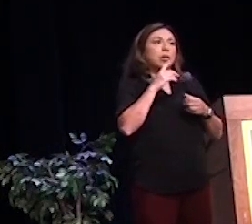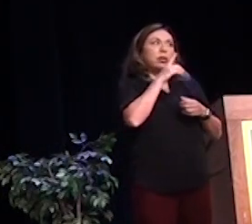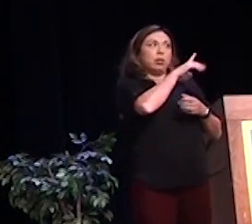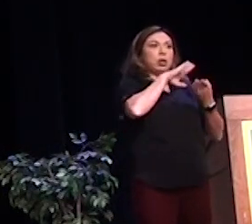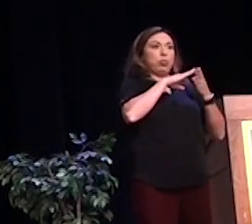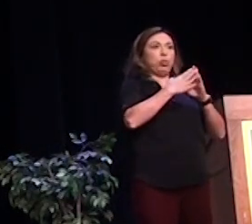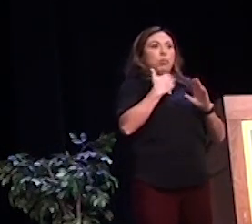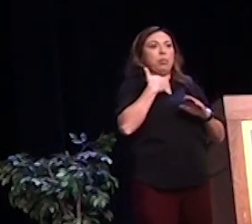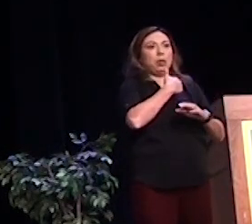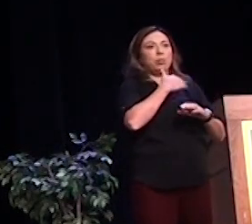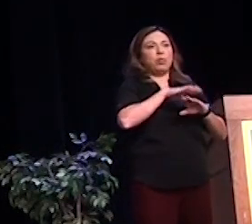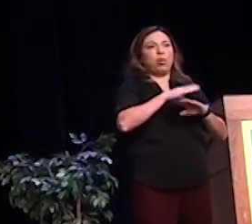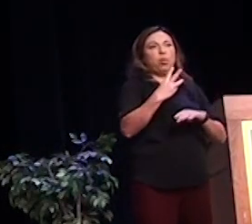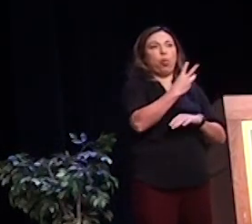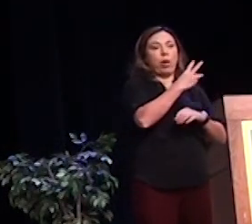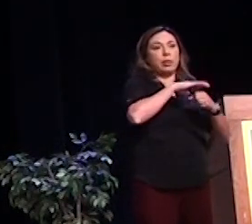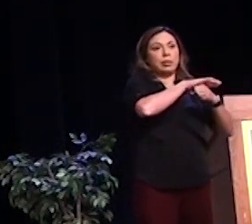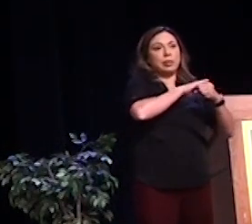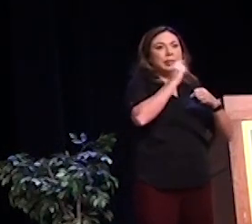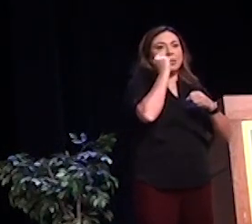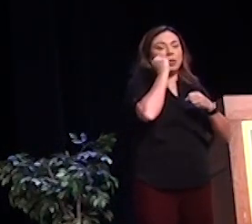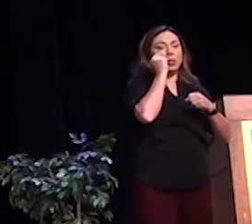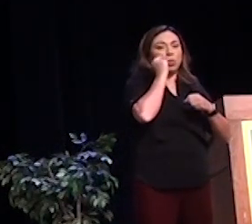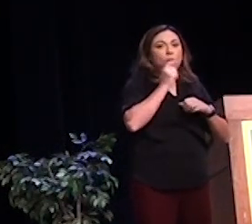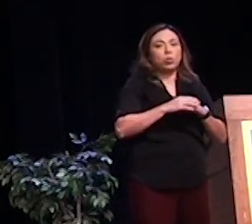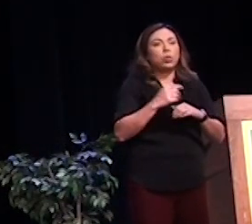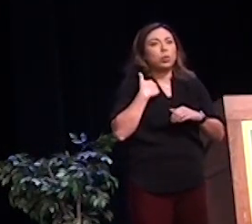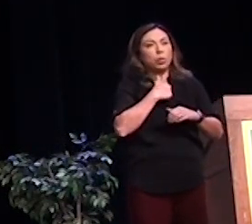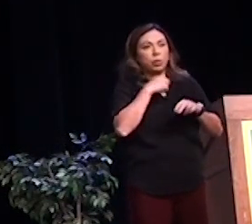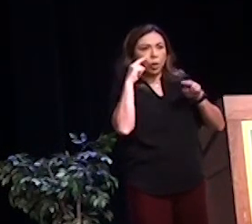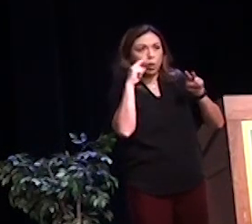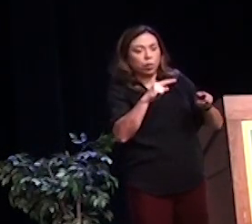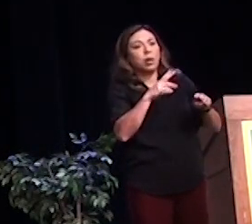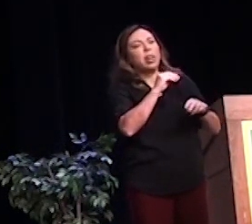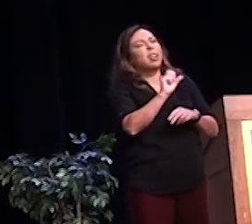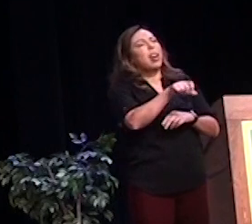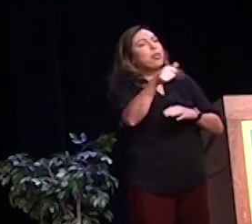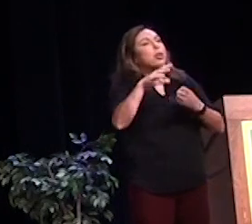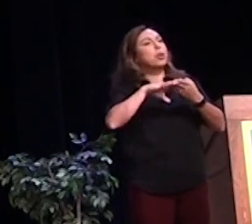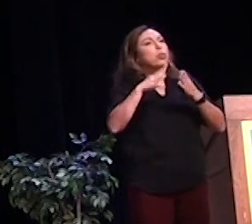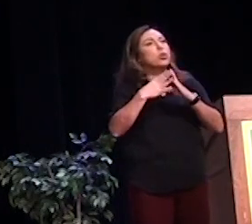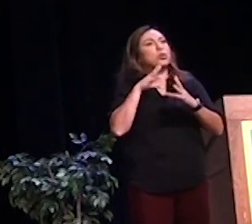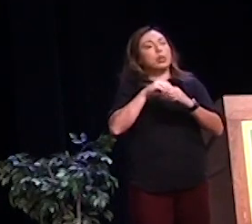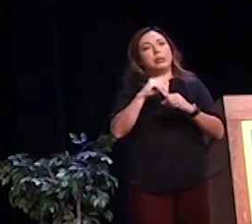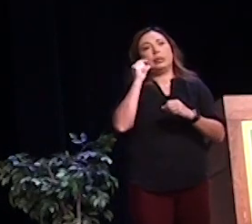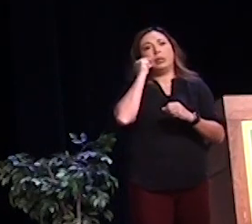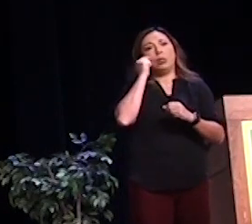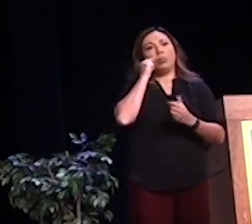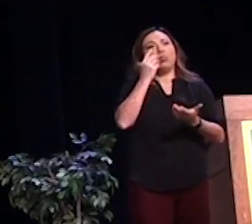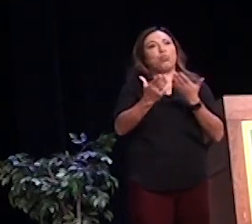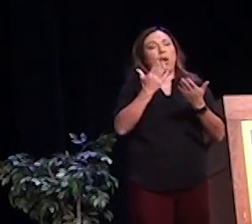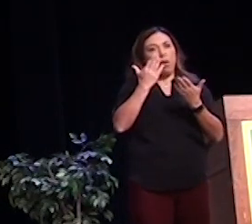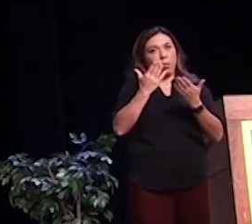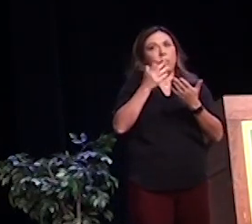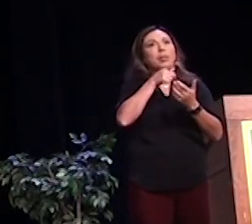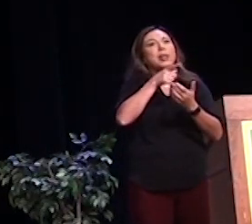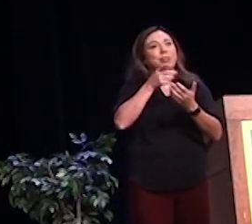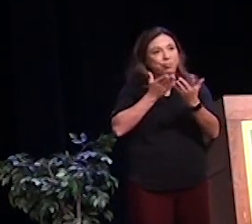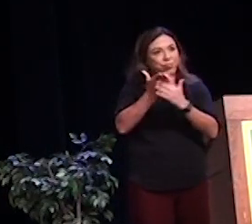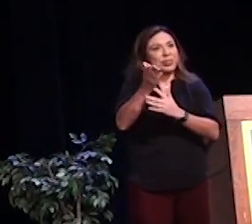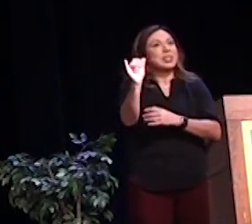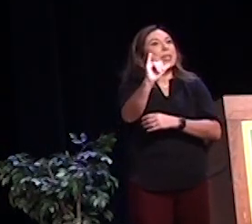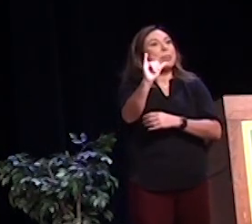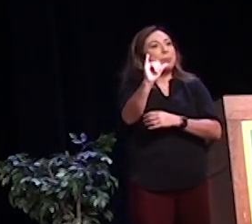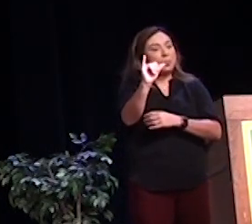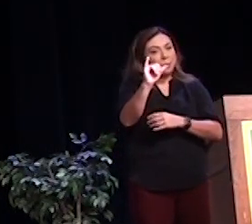Side? And I think that this is just a model that we're looking at the West Side, but I know there's other communities within San Antonio that are probably facing the same situation.